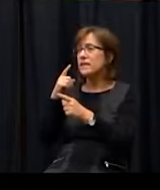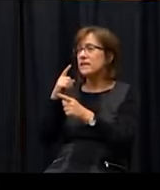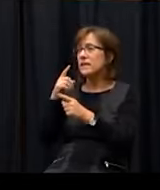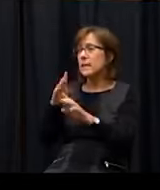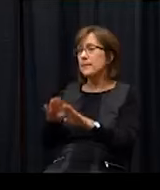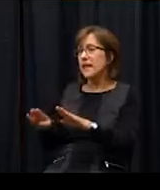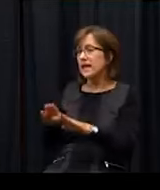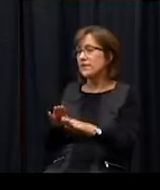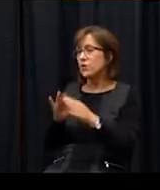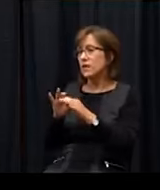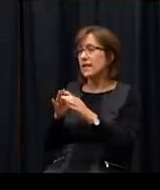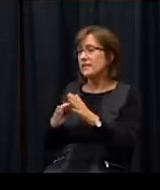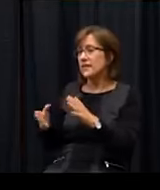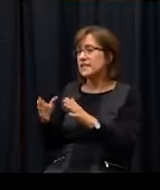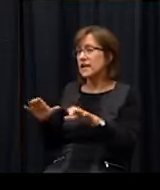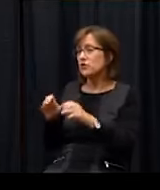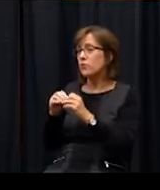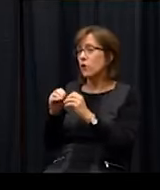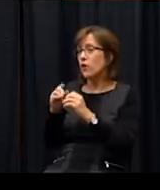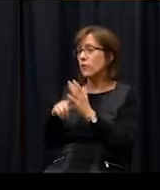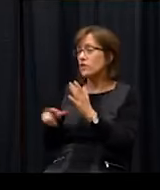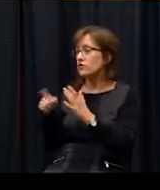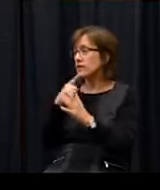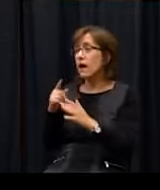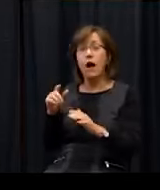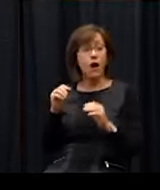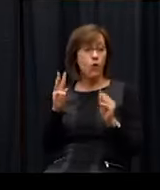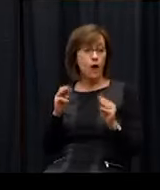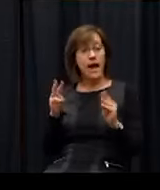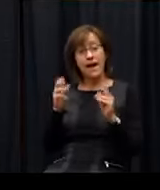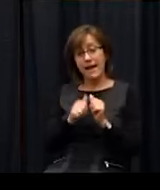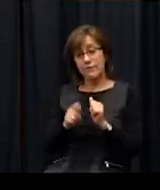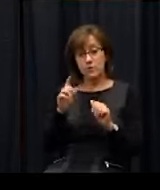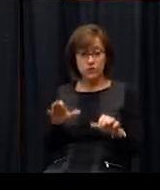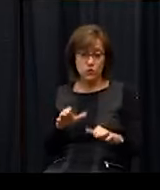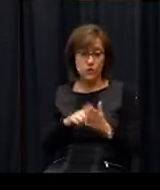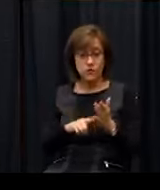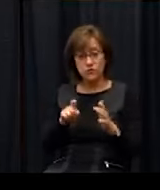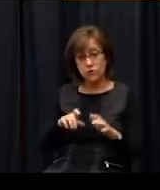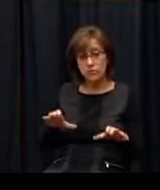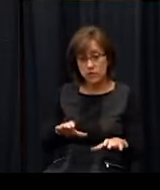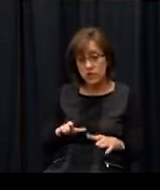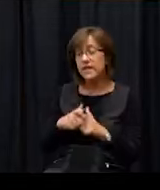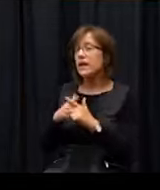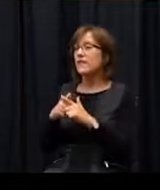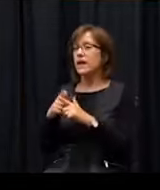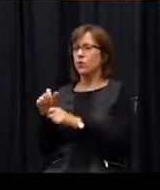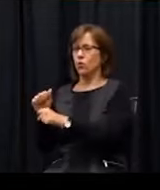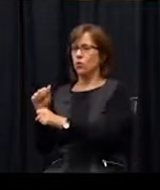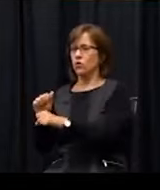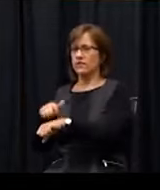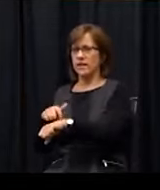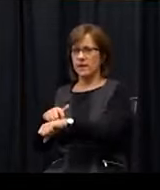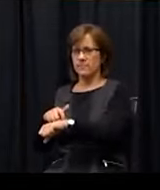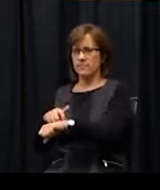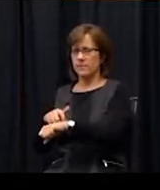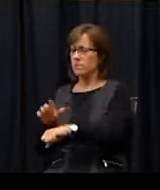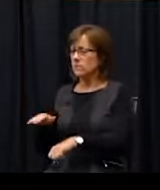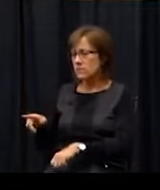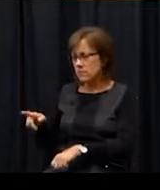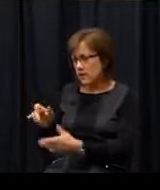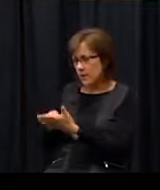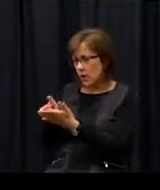behavior things, I often do more like you were saying, where like, wow, everyone's doing what they're supposed to be doing, but when it's work time, it's like, is that what you're supposed to be doing right